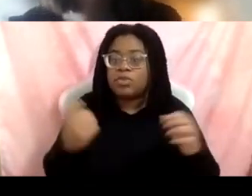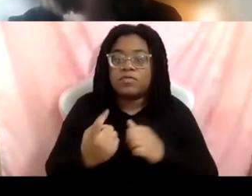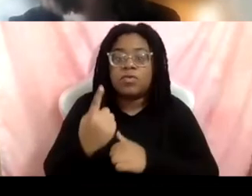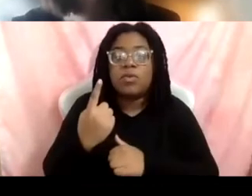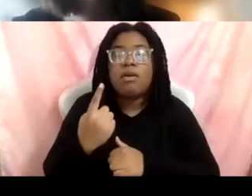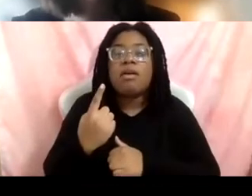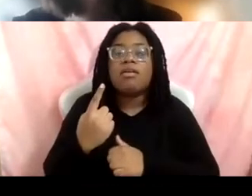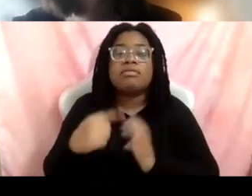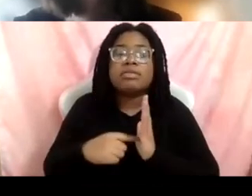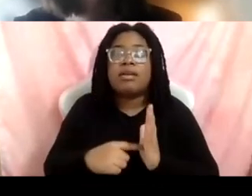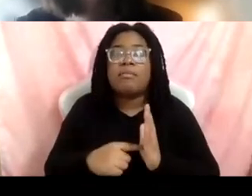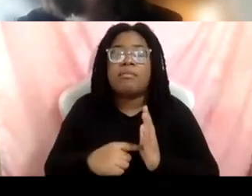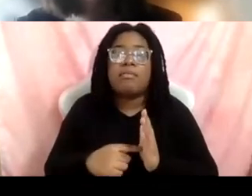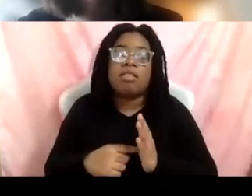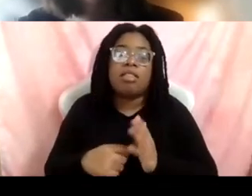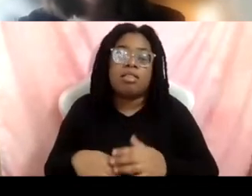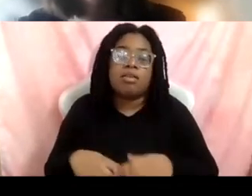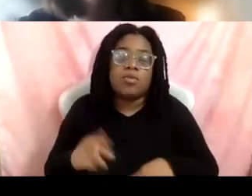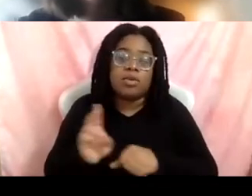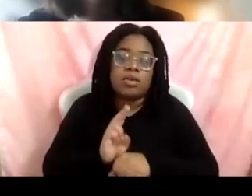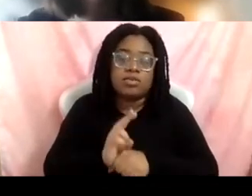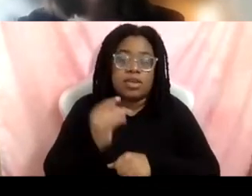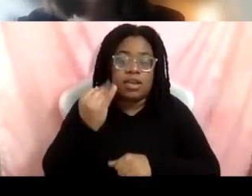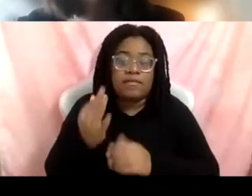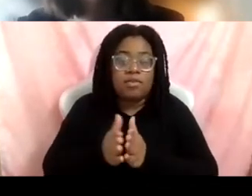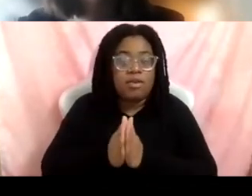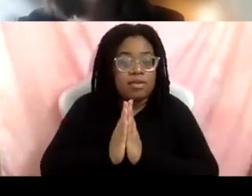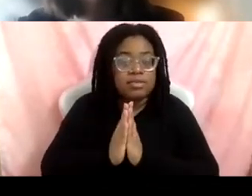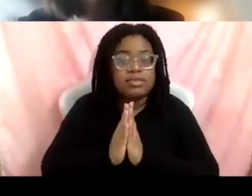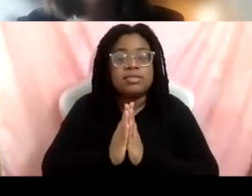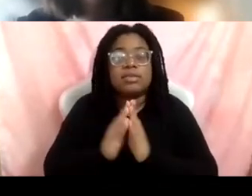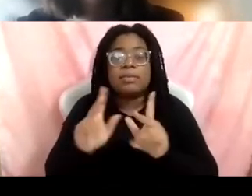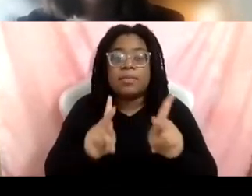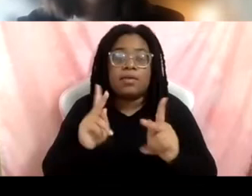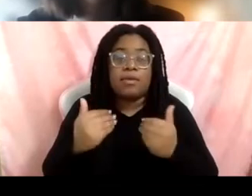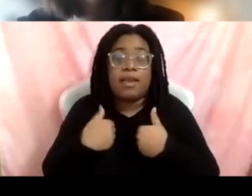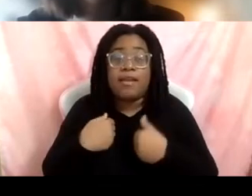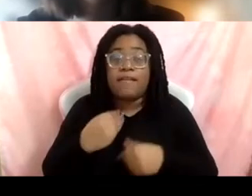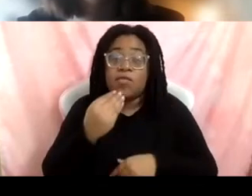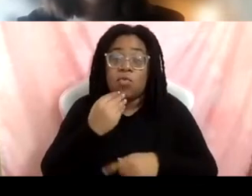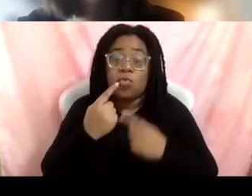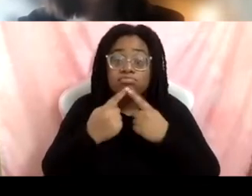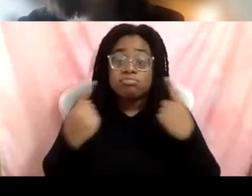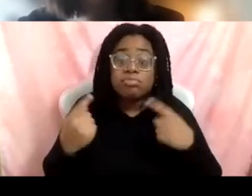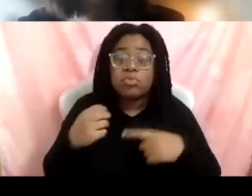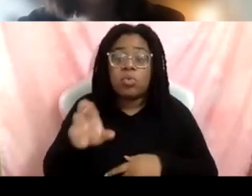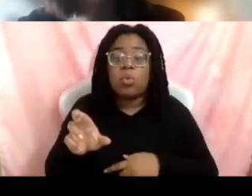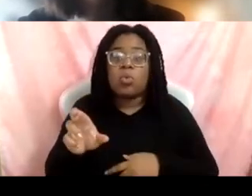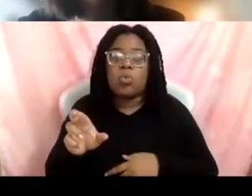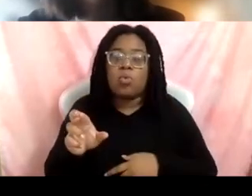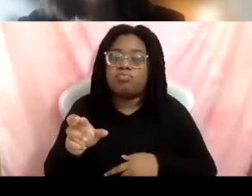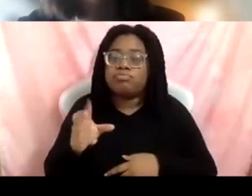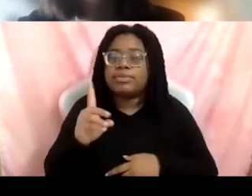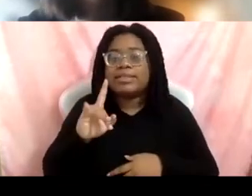an example we like to use a lot is, when you're asking if people have any food allergies or dietary restrictions, that's